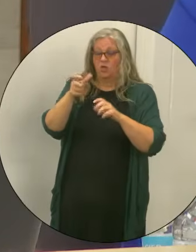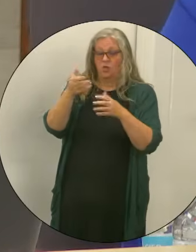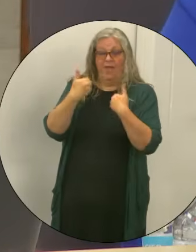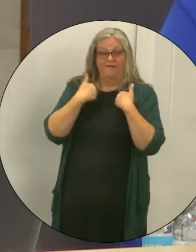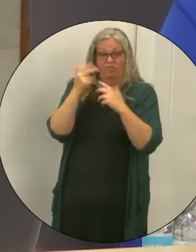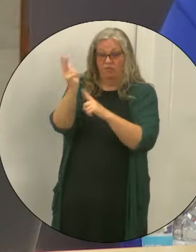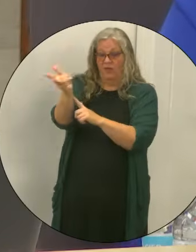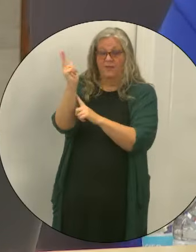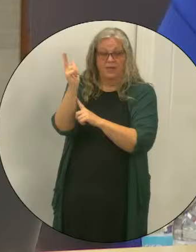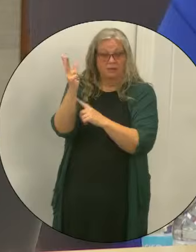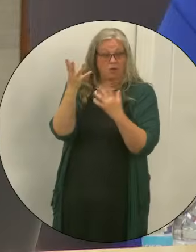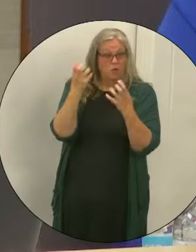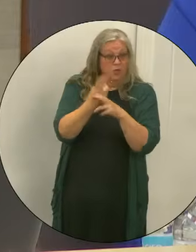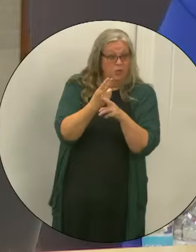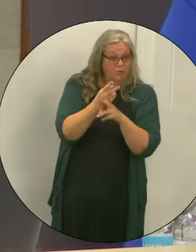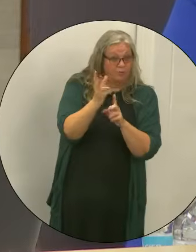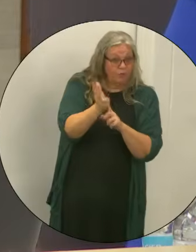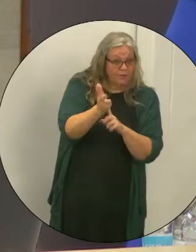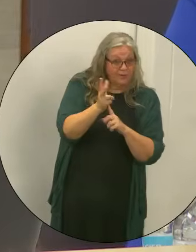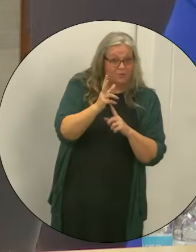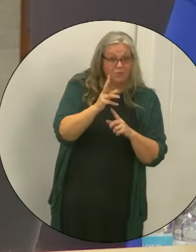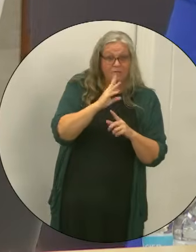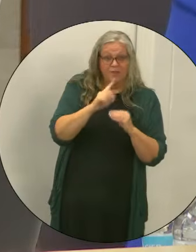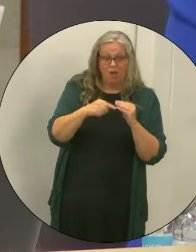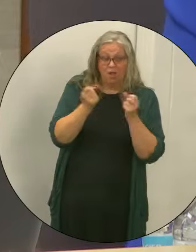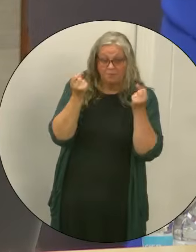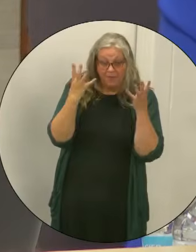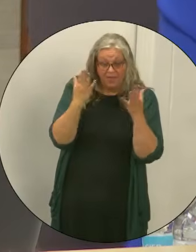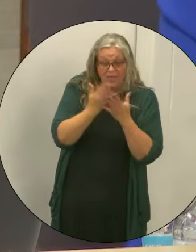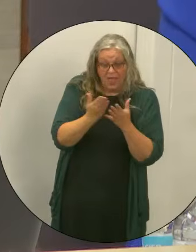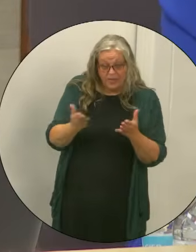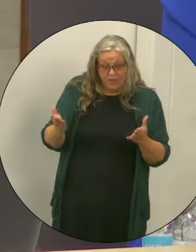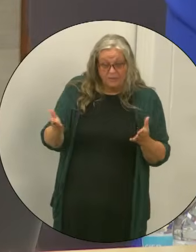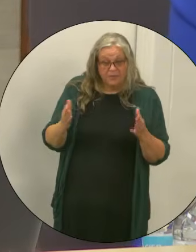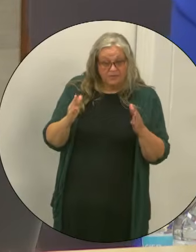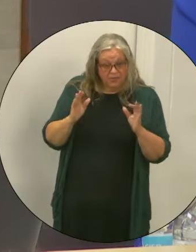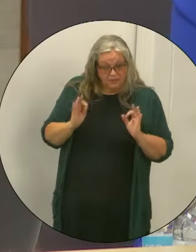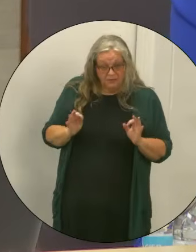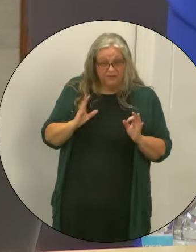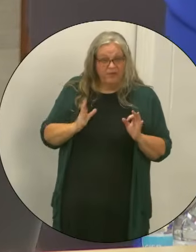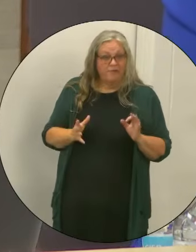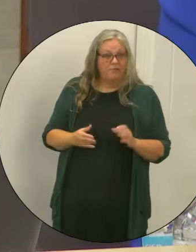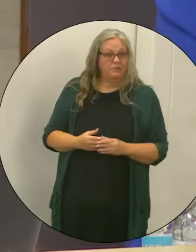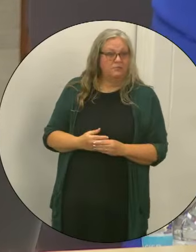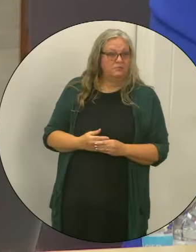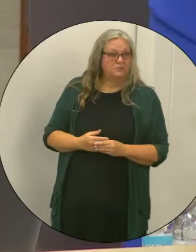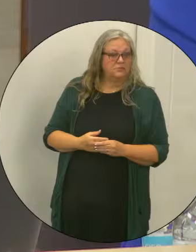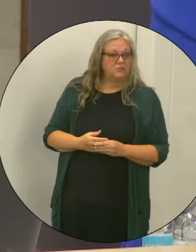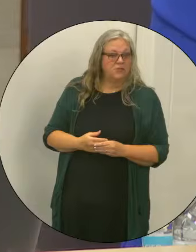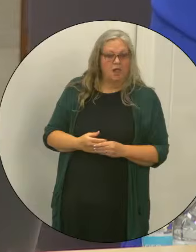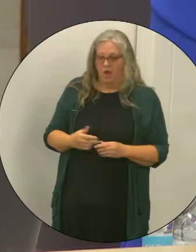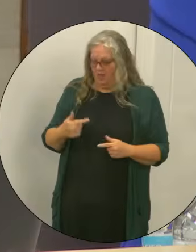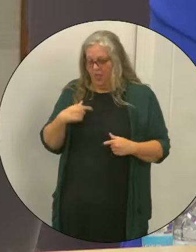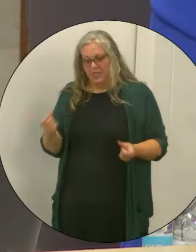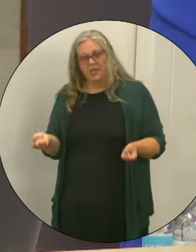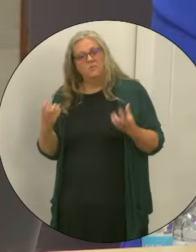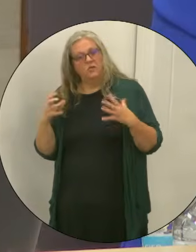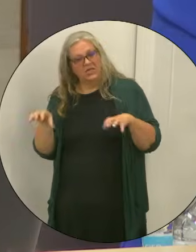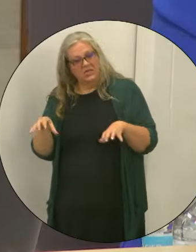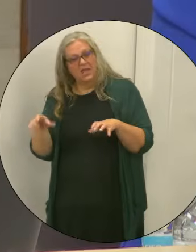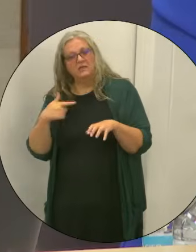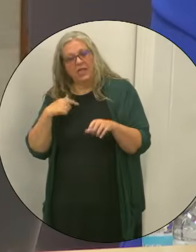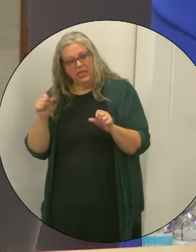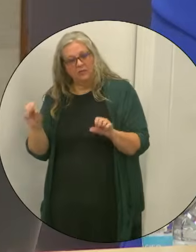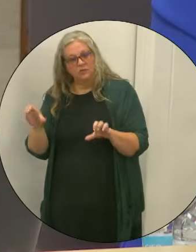minutes. If you want to use those 3 minutes to speak on multiple items, that's fine, but you have 3 minutes. All right, sounds good.